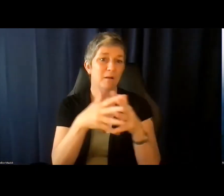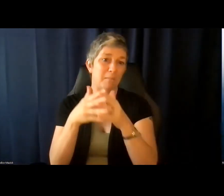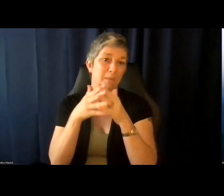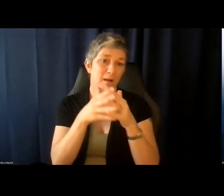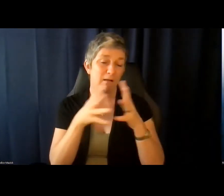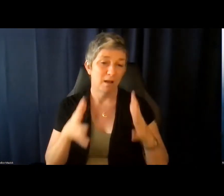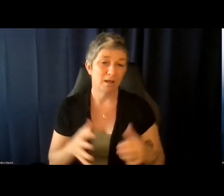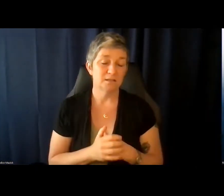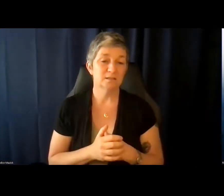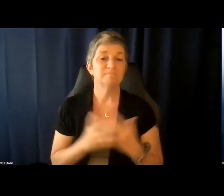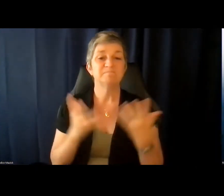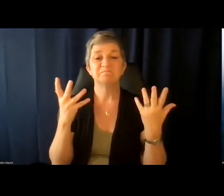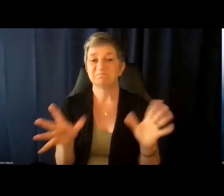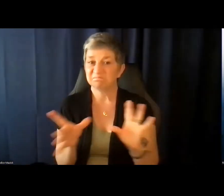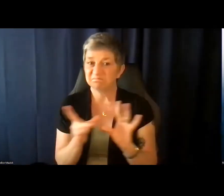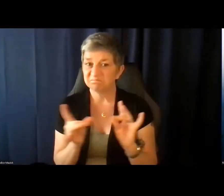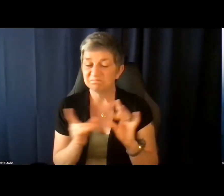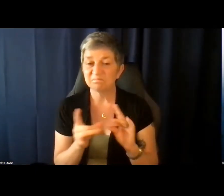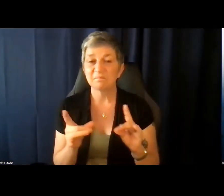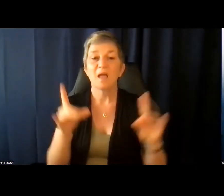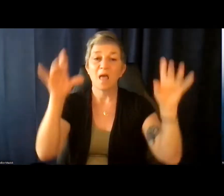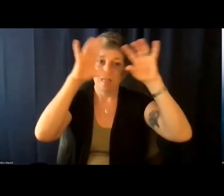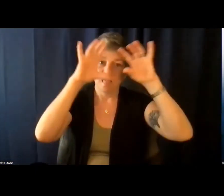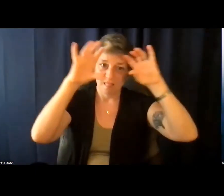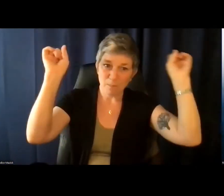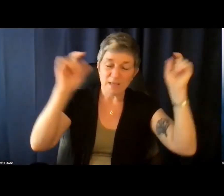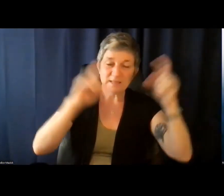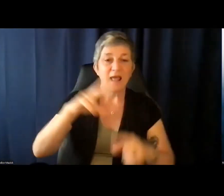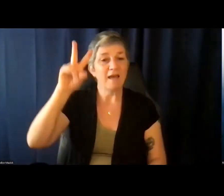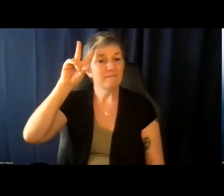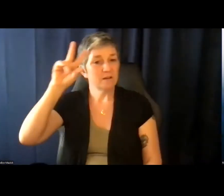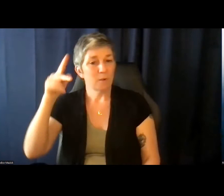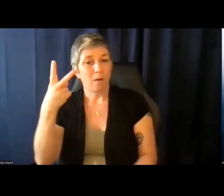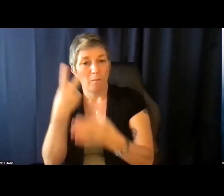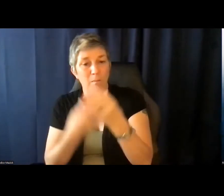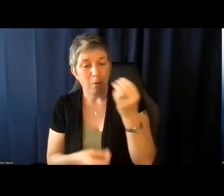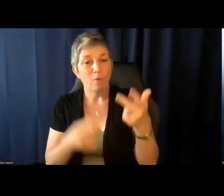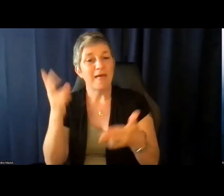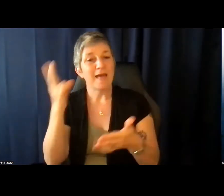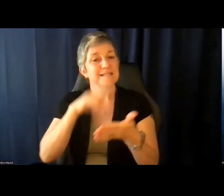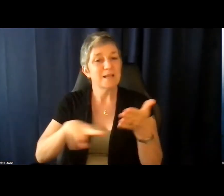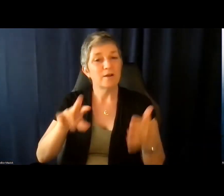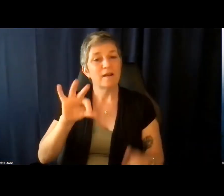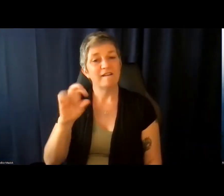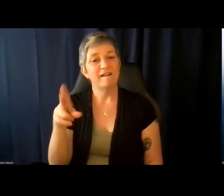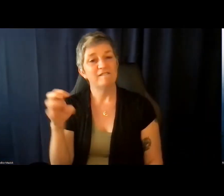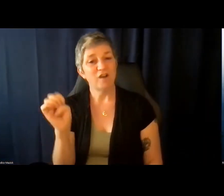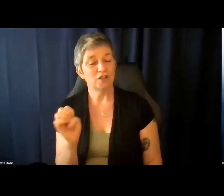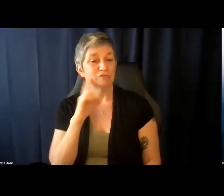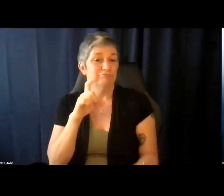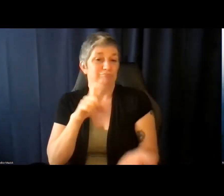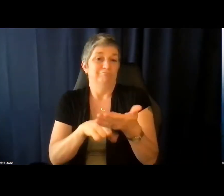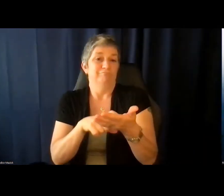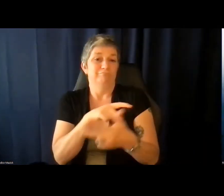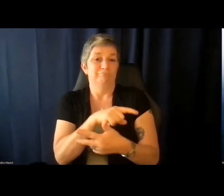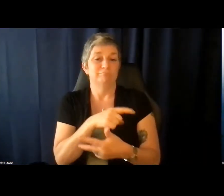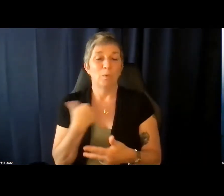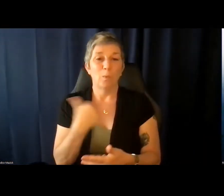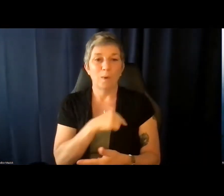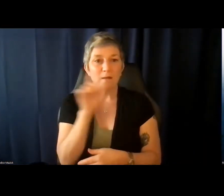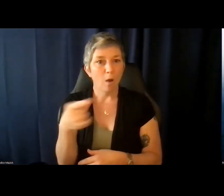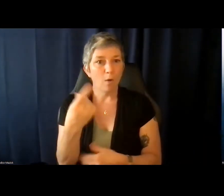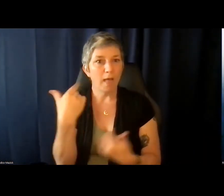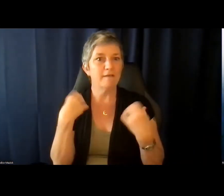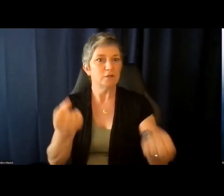Demetria mentioned, both President Biden and Vice President Harris and Secretary Fudge recognize that we not only have way too